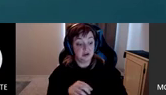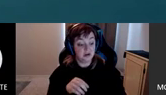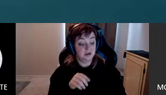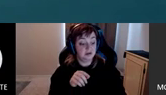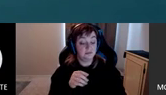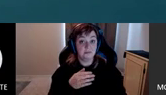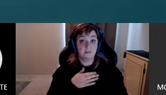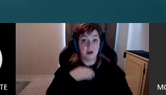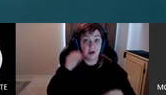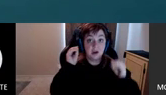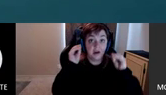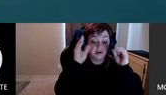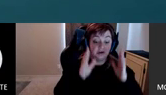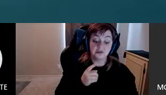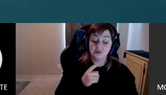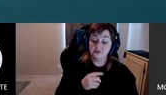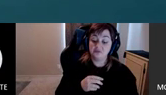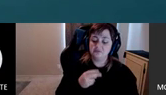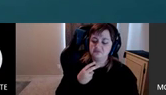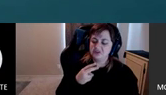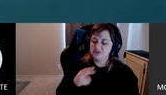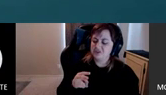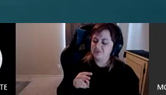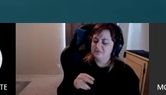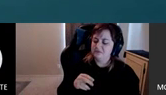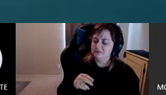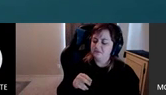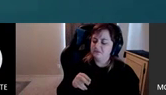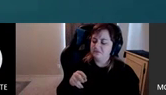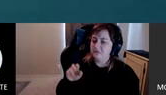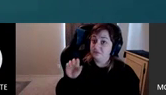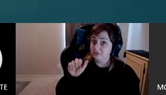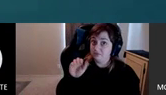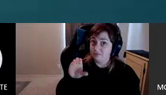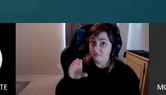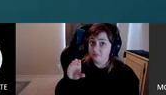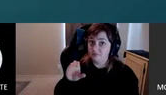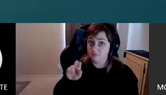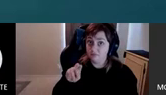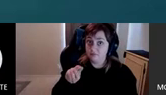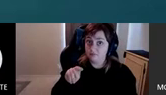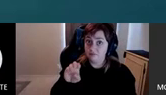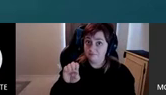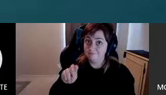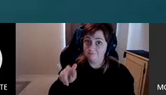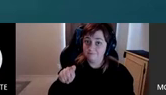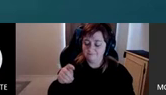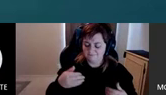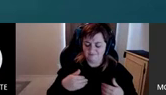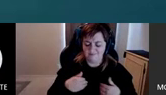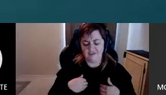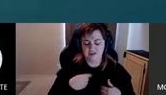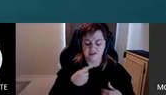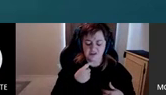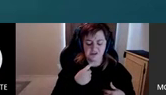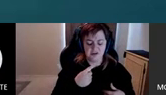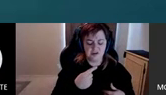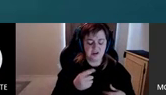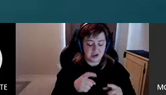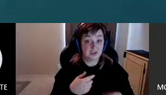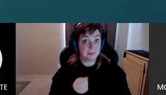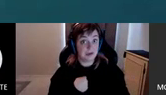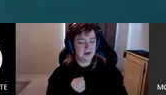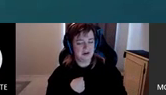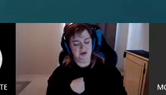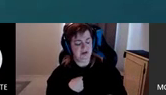accent, she pulled me aside and asked me where I was originally from. And when she found out I was originally from Afghanistan,